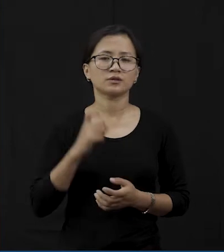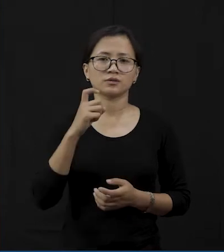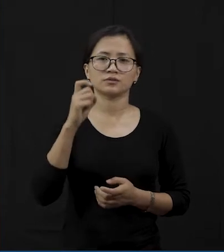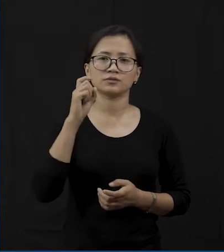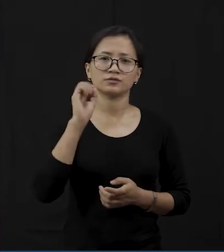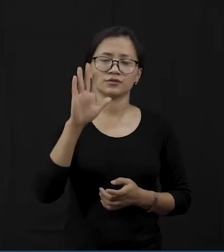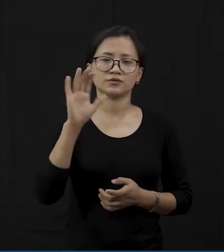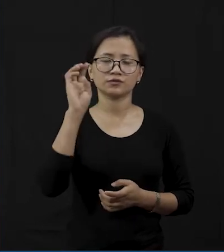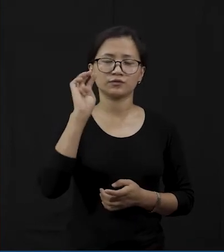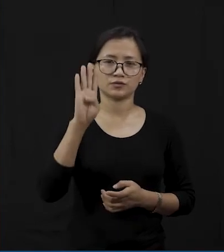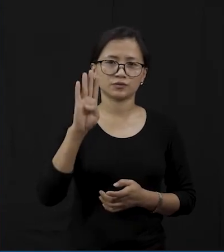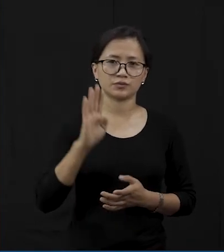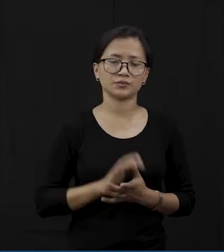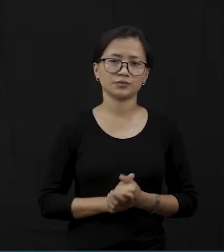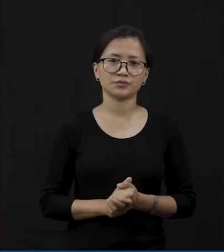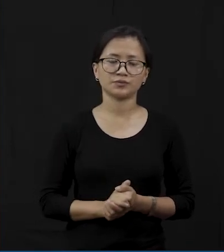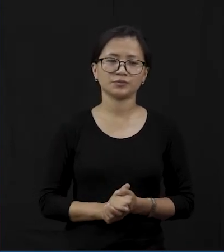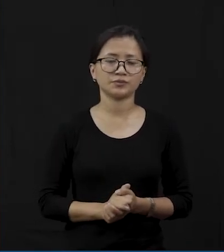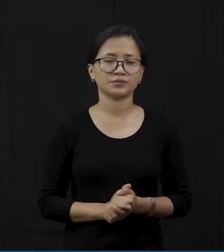and 754.